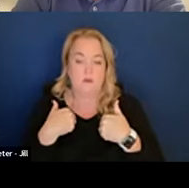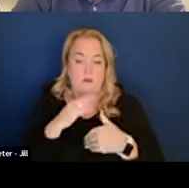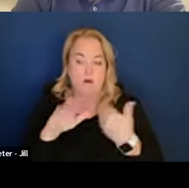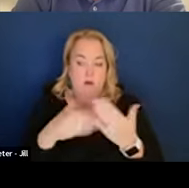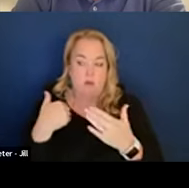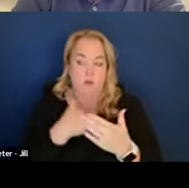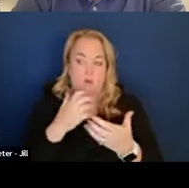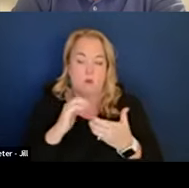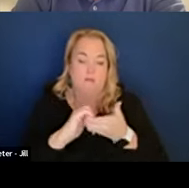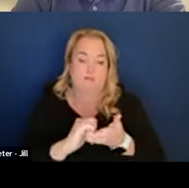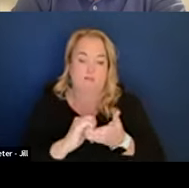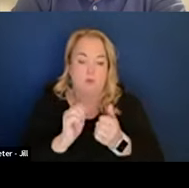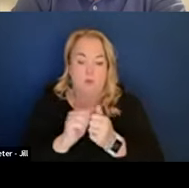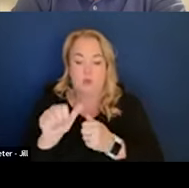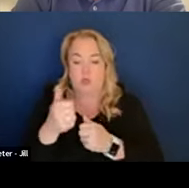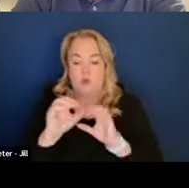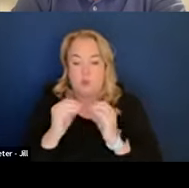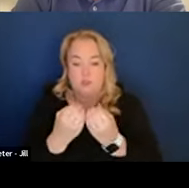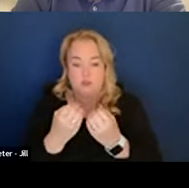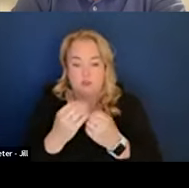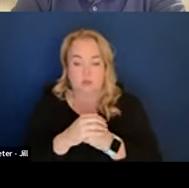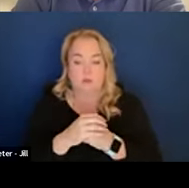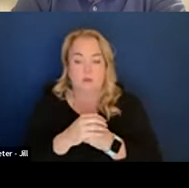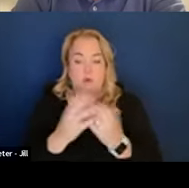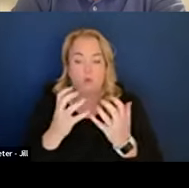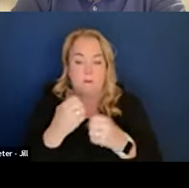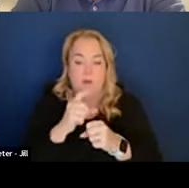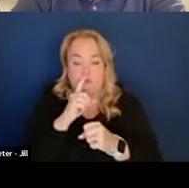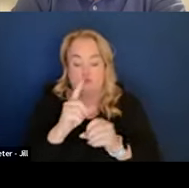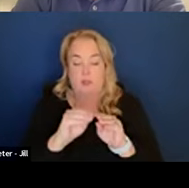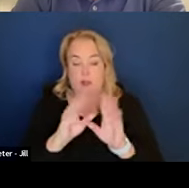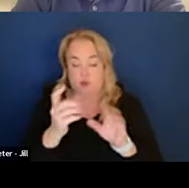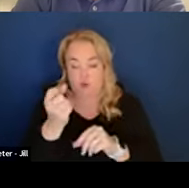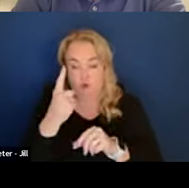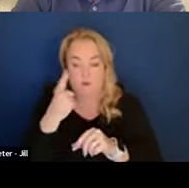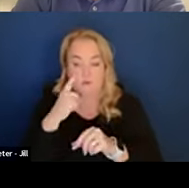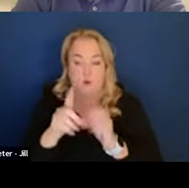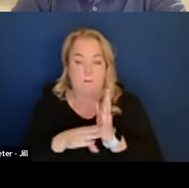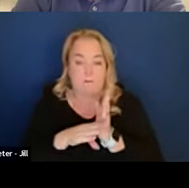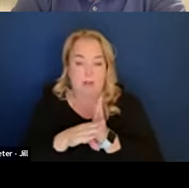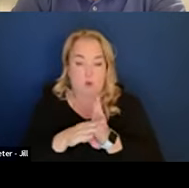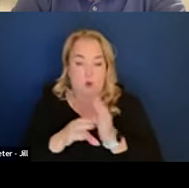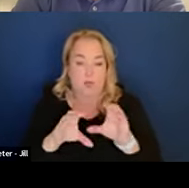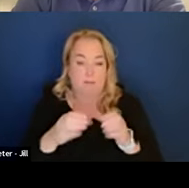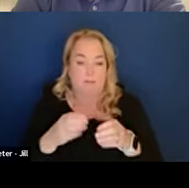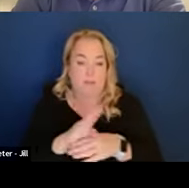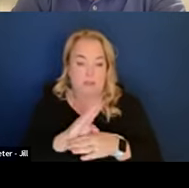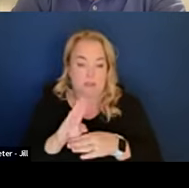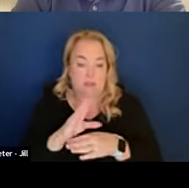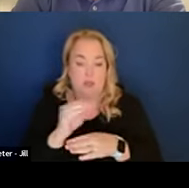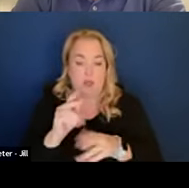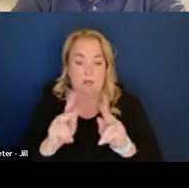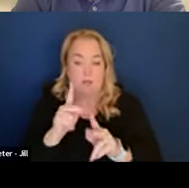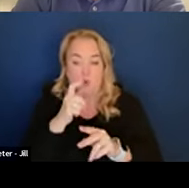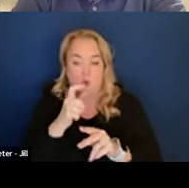want to partner with other organizations to really make it crystal clear for minority businesses and also folks that are interested in a